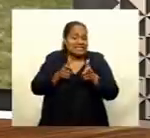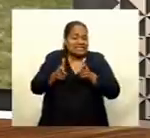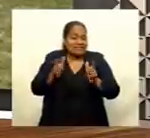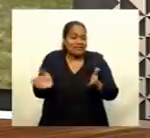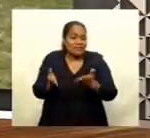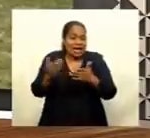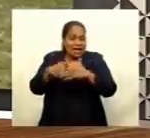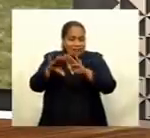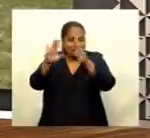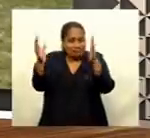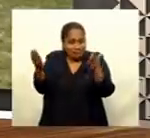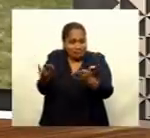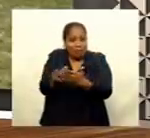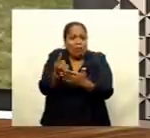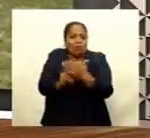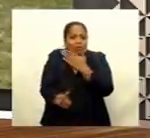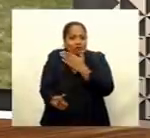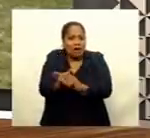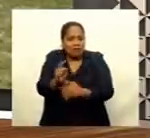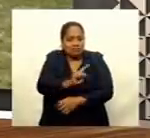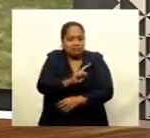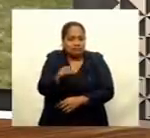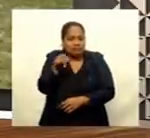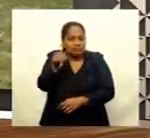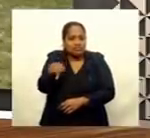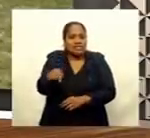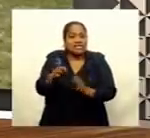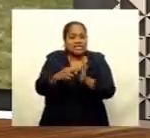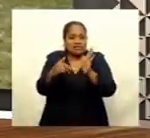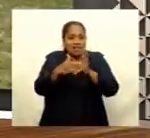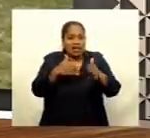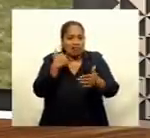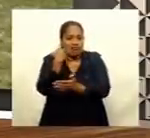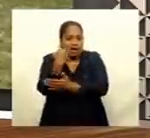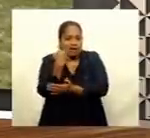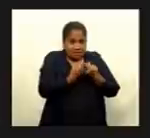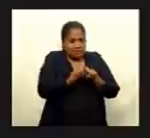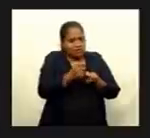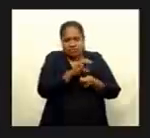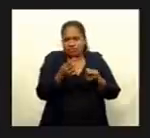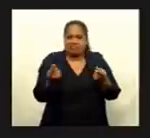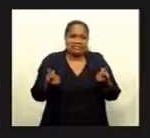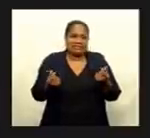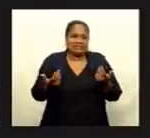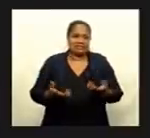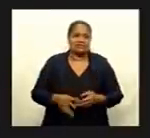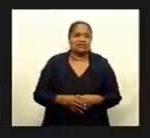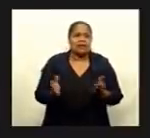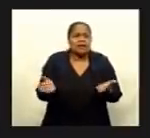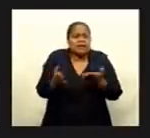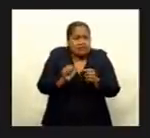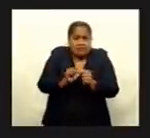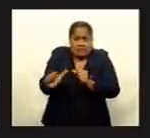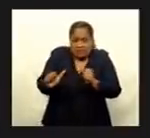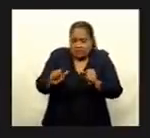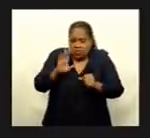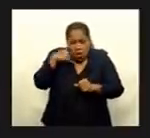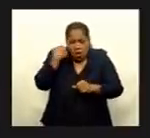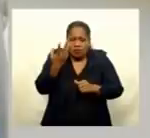world, but has recently been turning heads in New Zealand rugby. Caroline Itabi reports. Always tough,